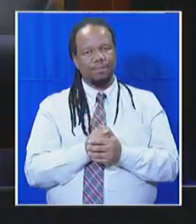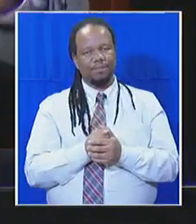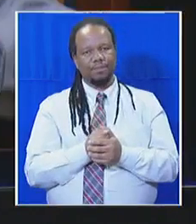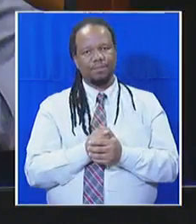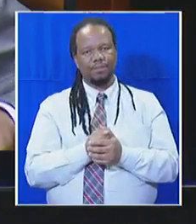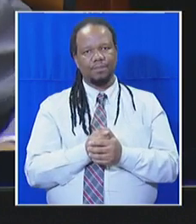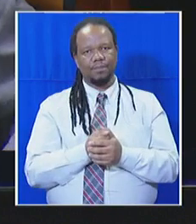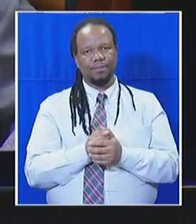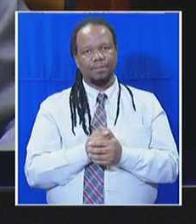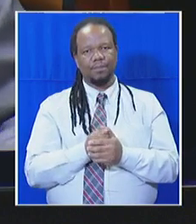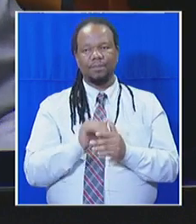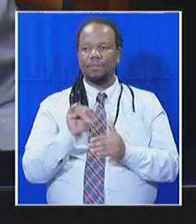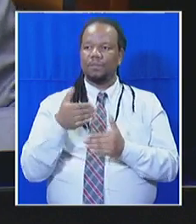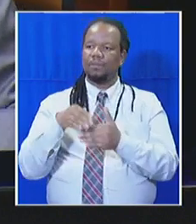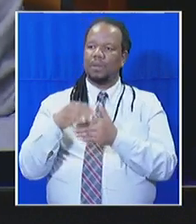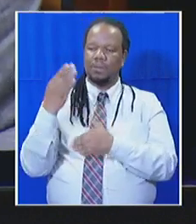The Honourable Mania.